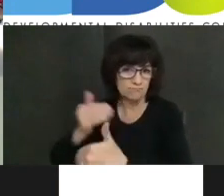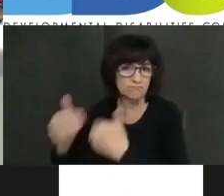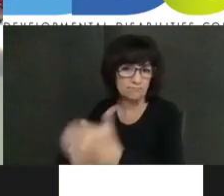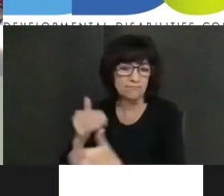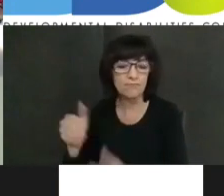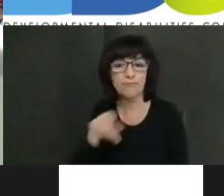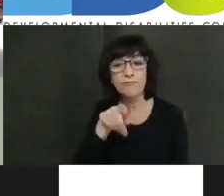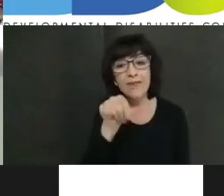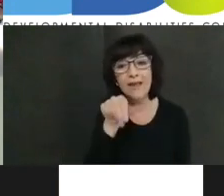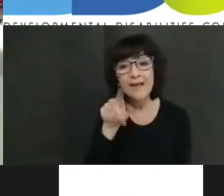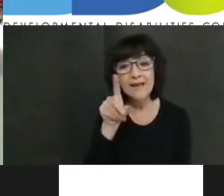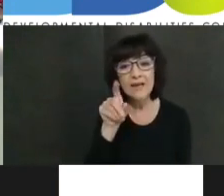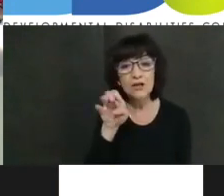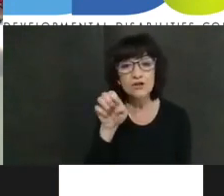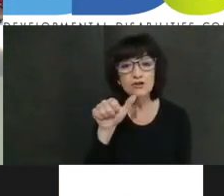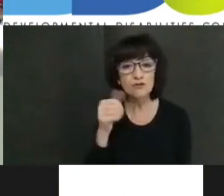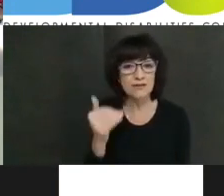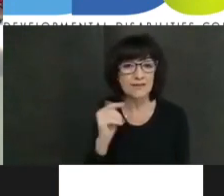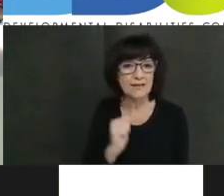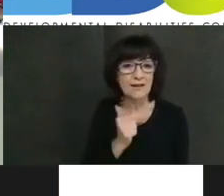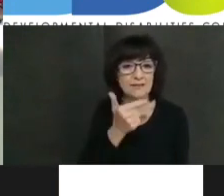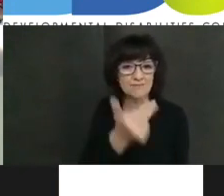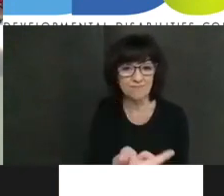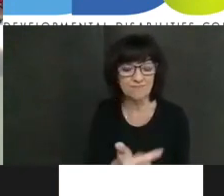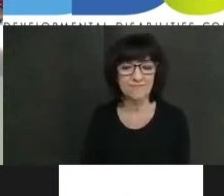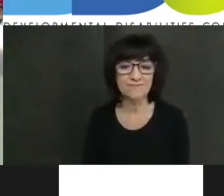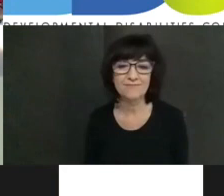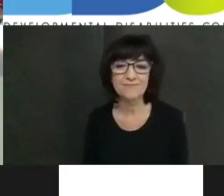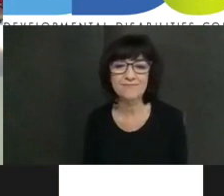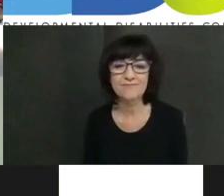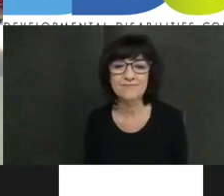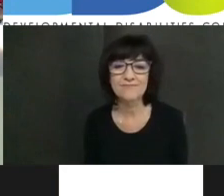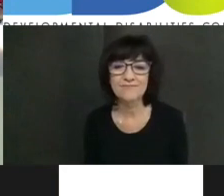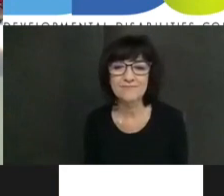the reins over to you now, if it's okay.